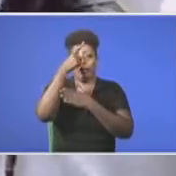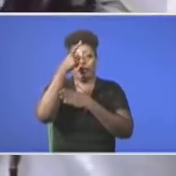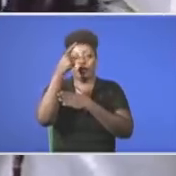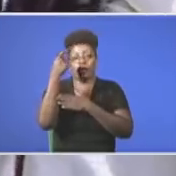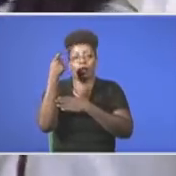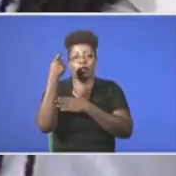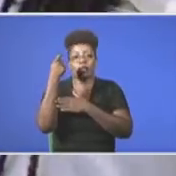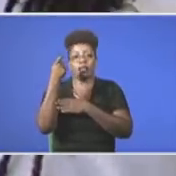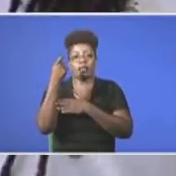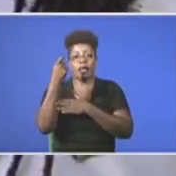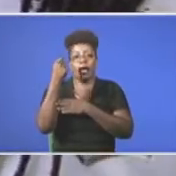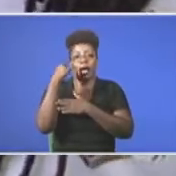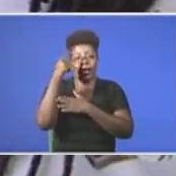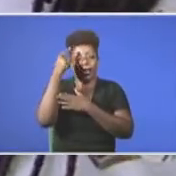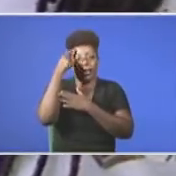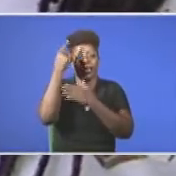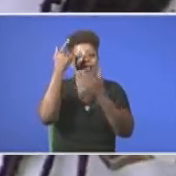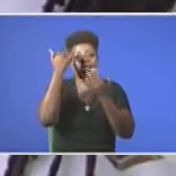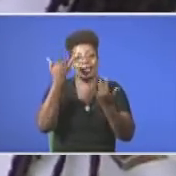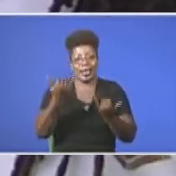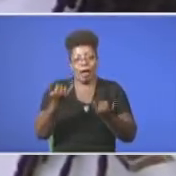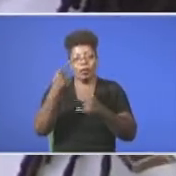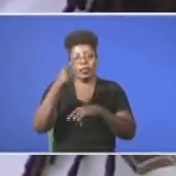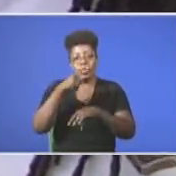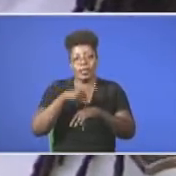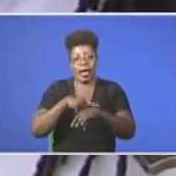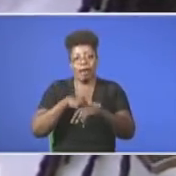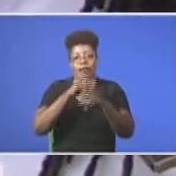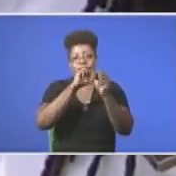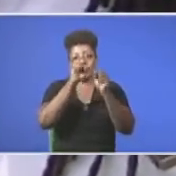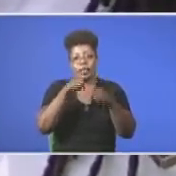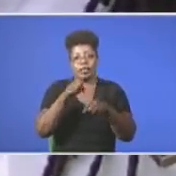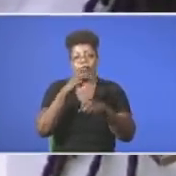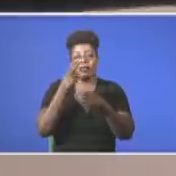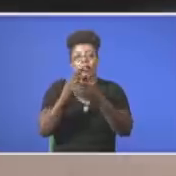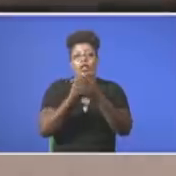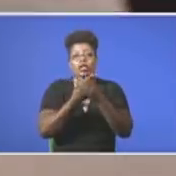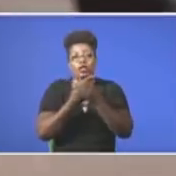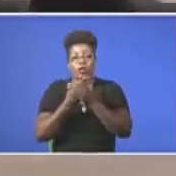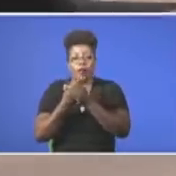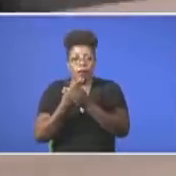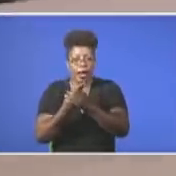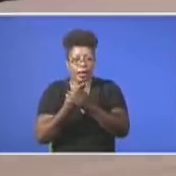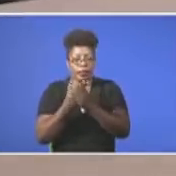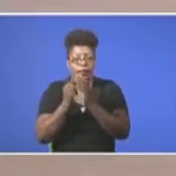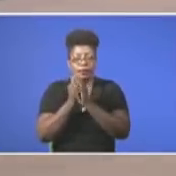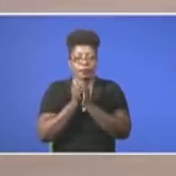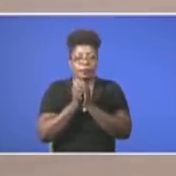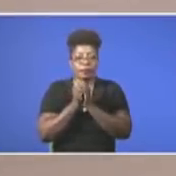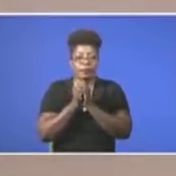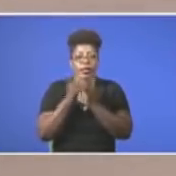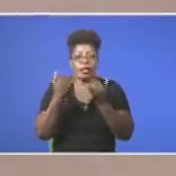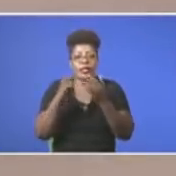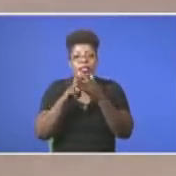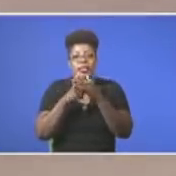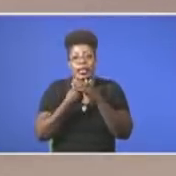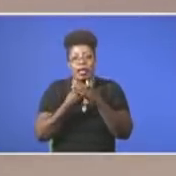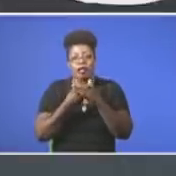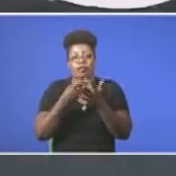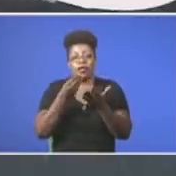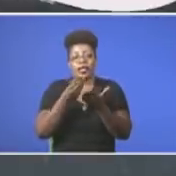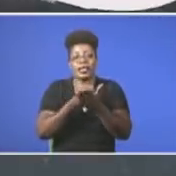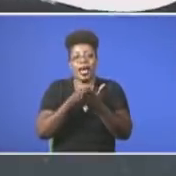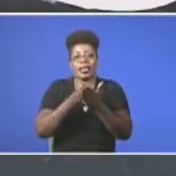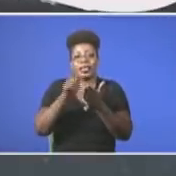think now is the time for the system to really be unified. One of these new innovations is the implementation of a cashless